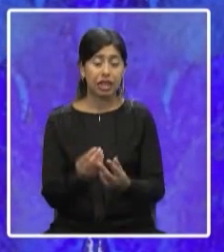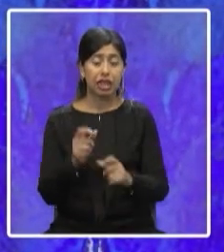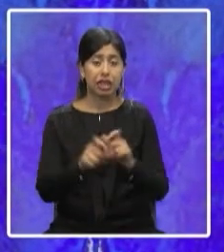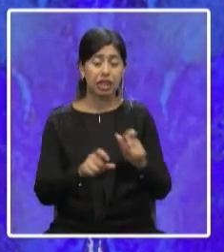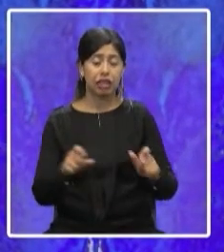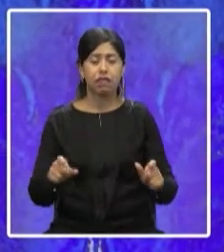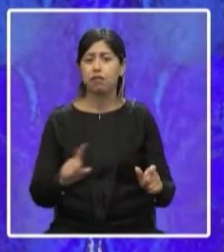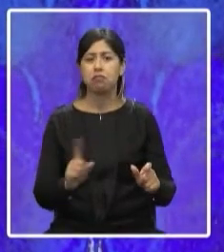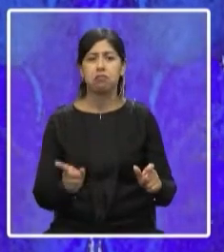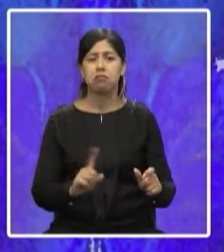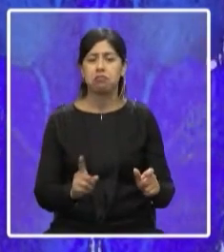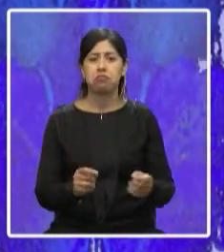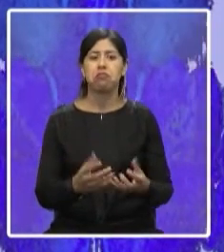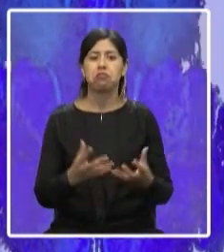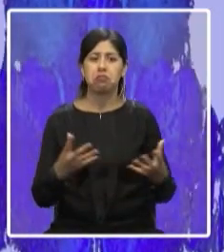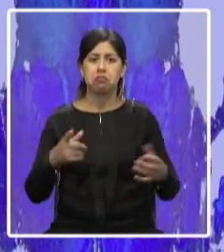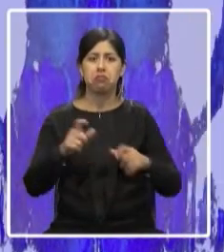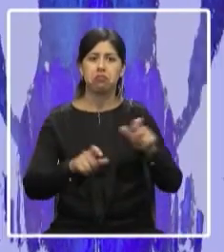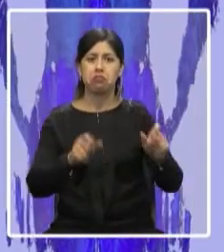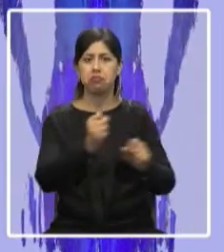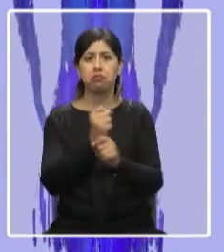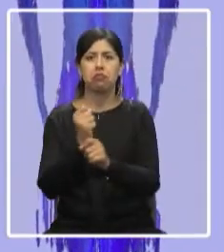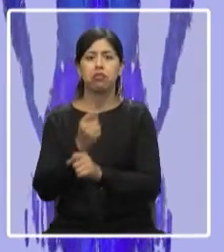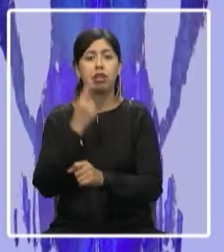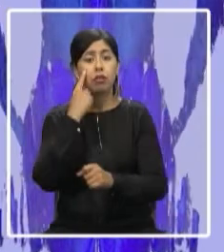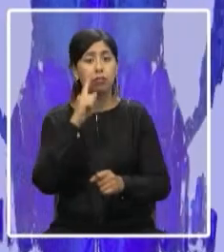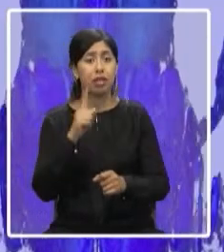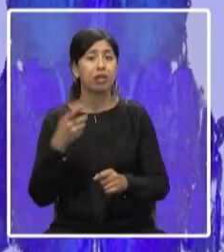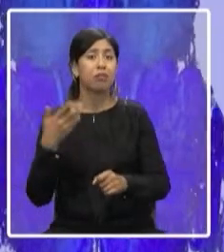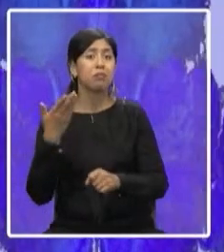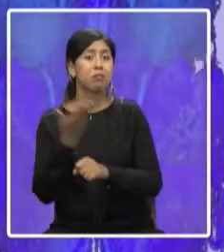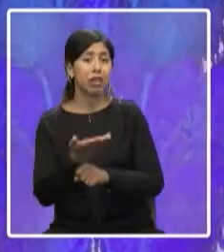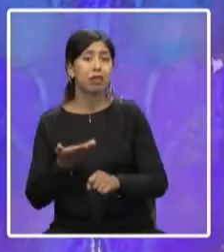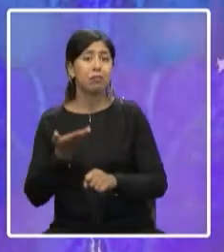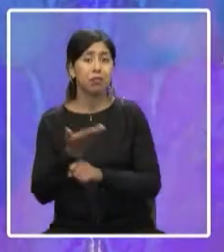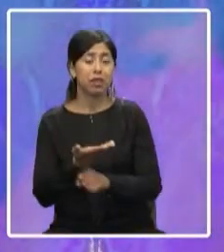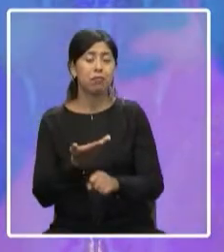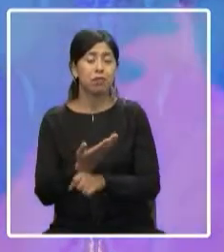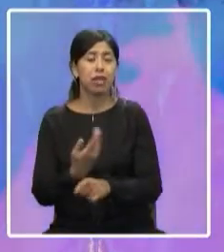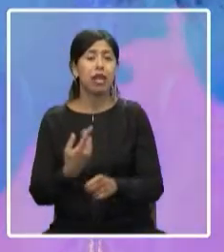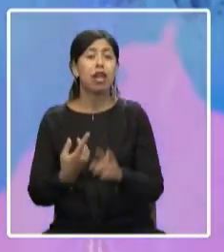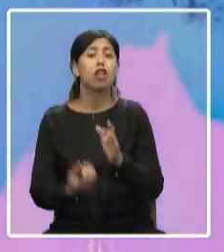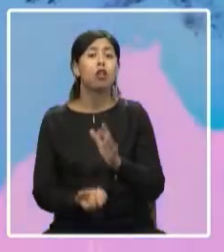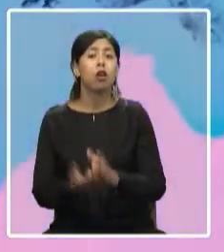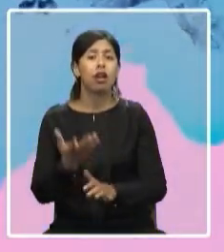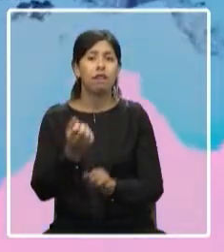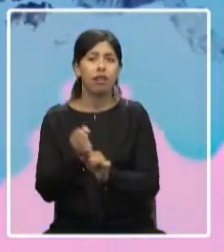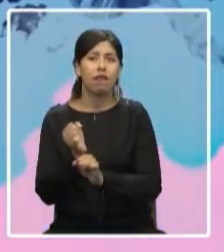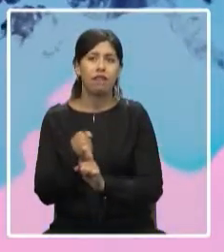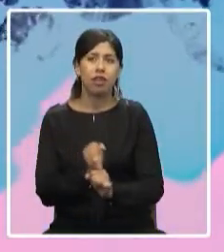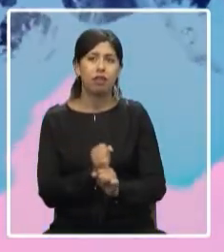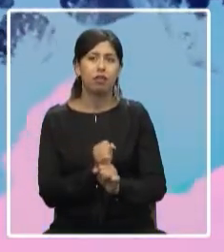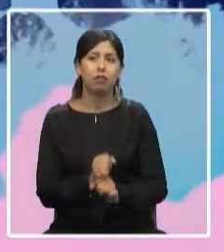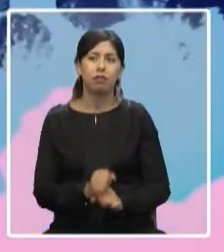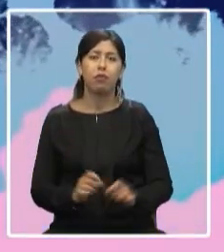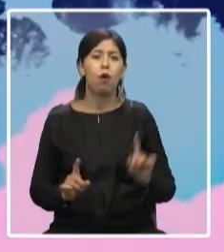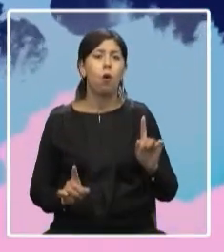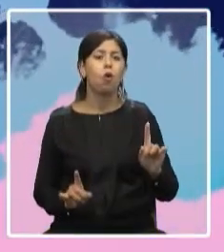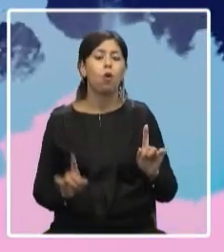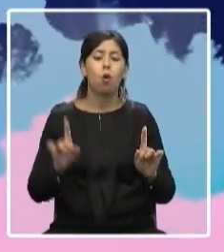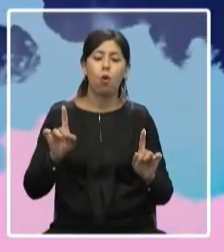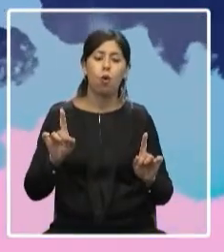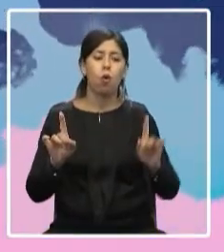new demand for others. It doesn't have to be one for one. We show in our work that where you see augmentation